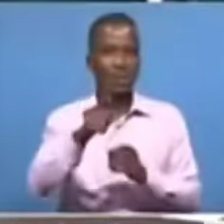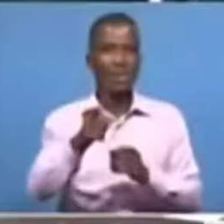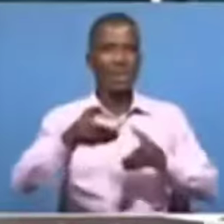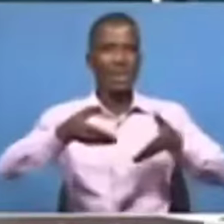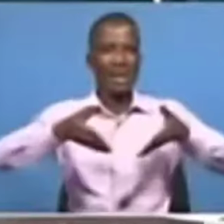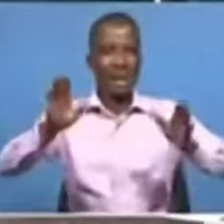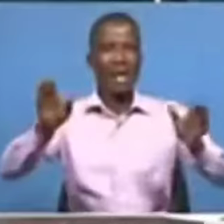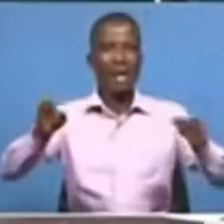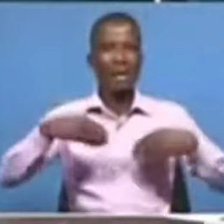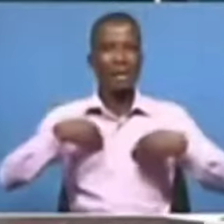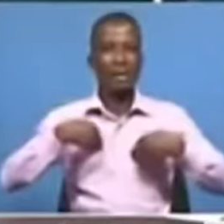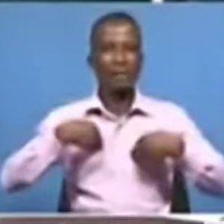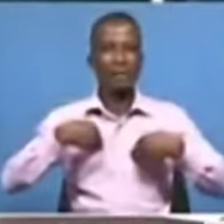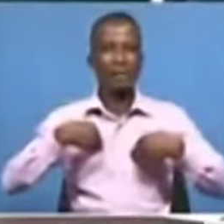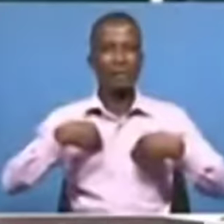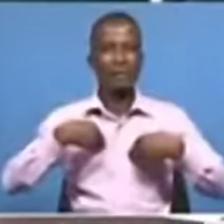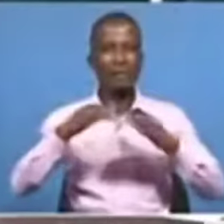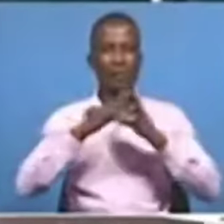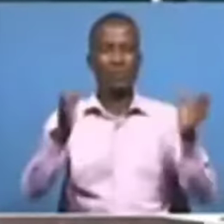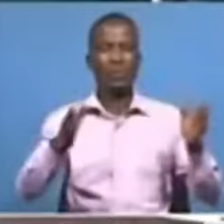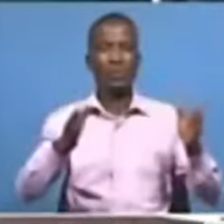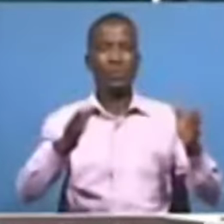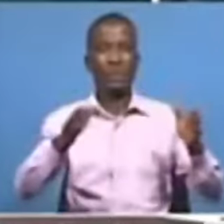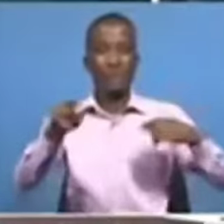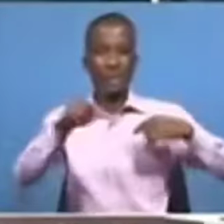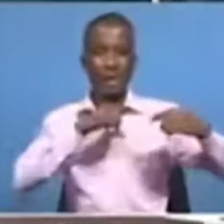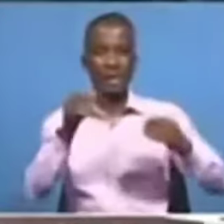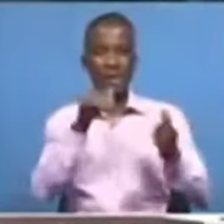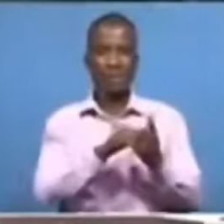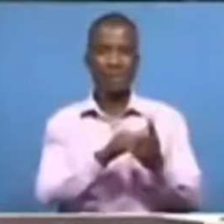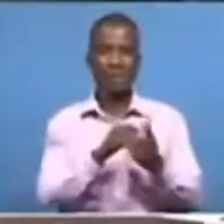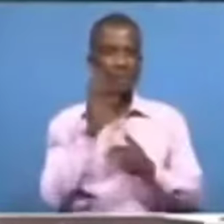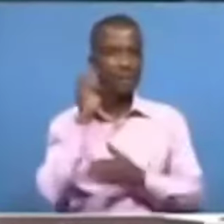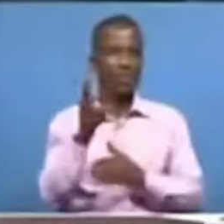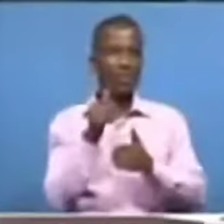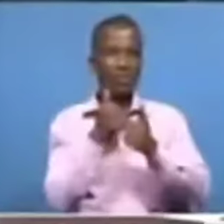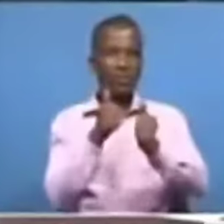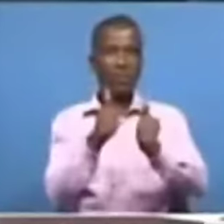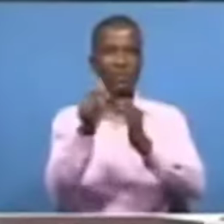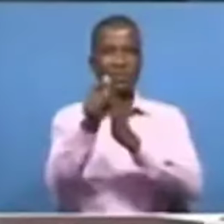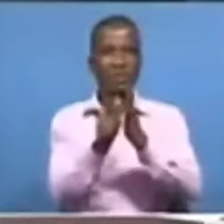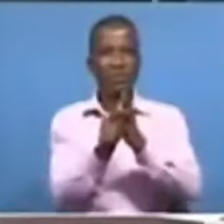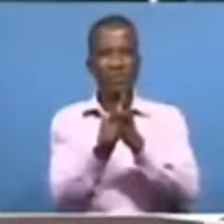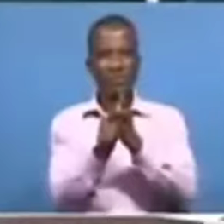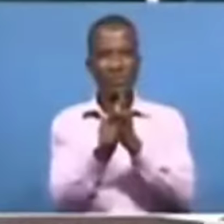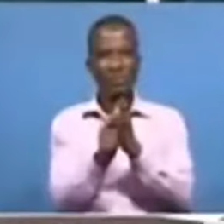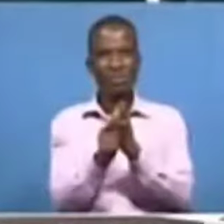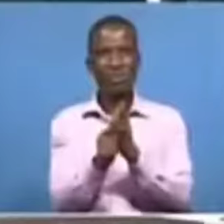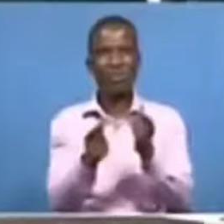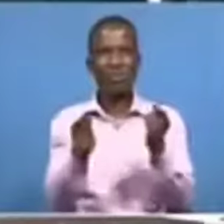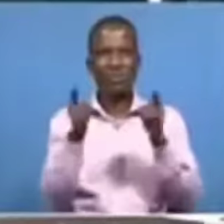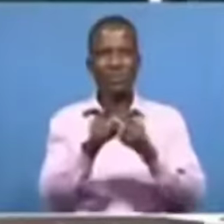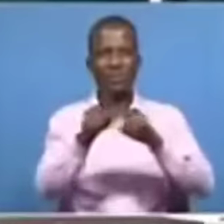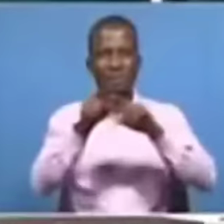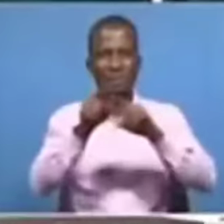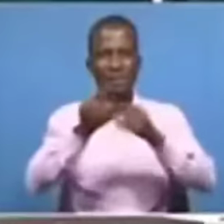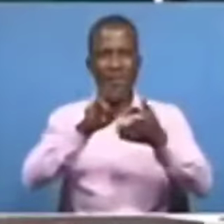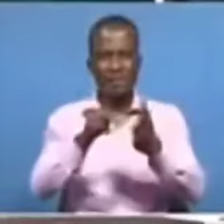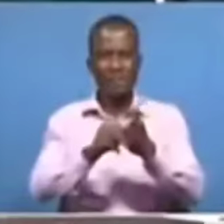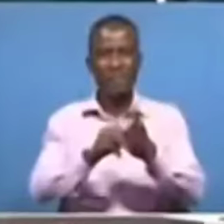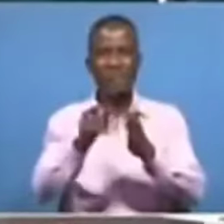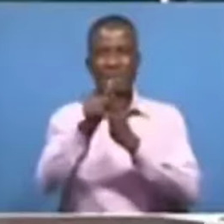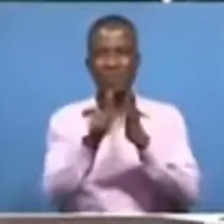granted for the petitioner to reopen his case. He said, I will follow this rule, Order 38, Rule 10, which is basically the